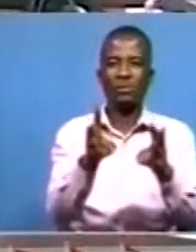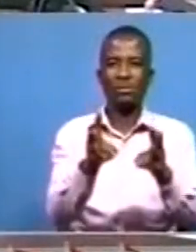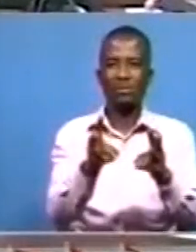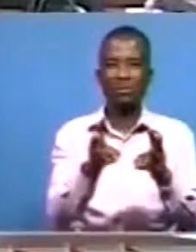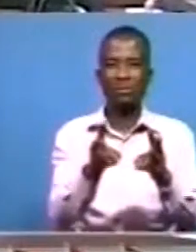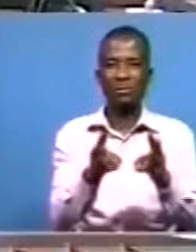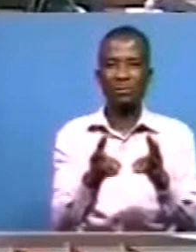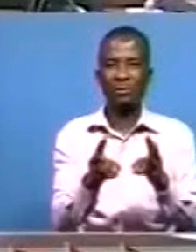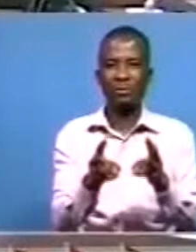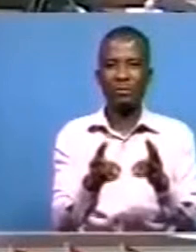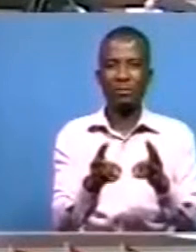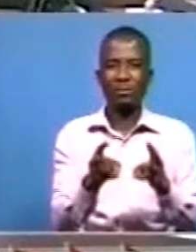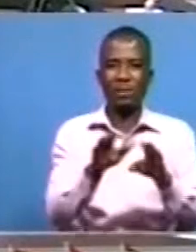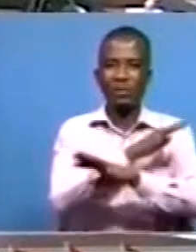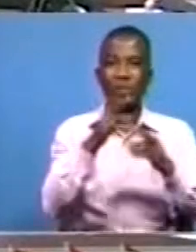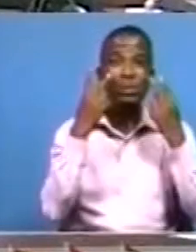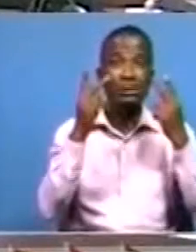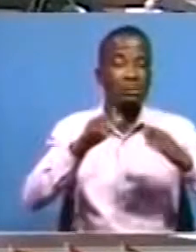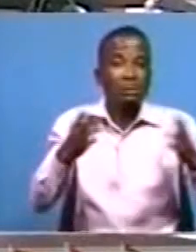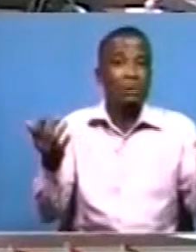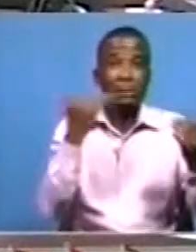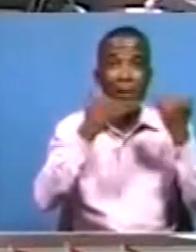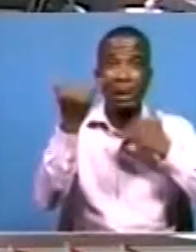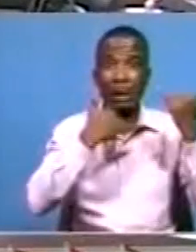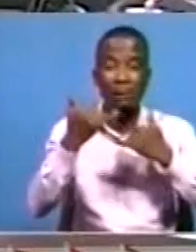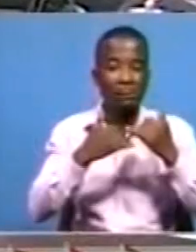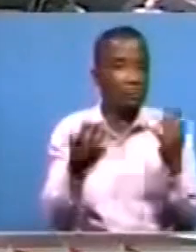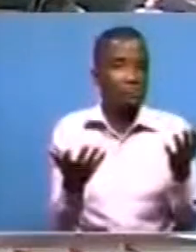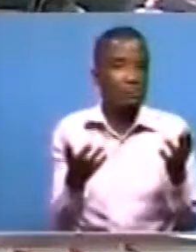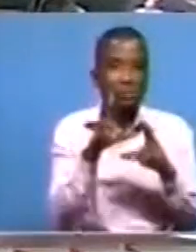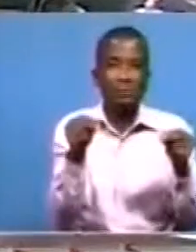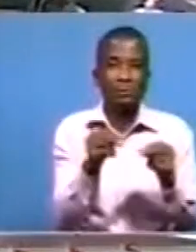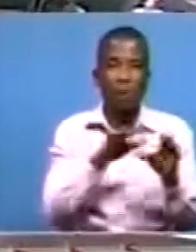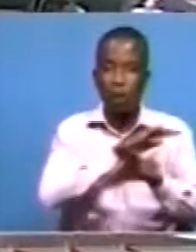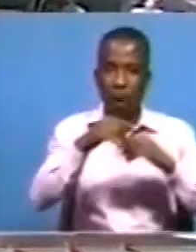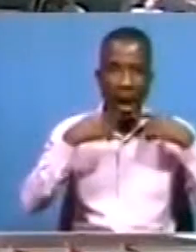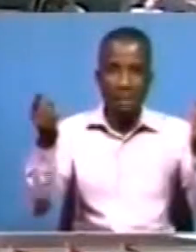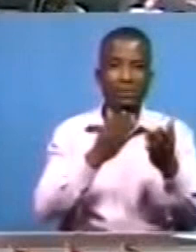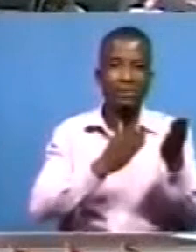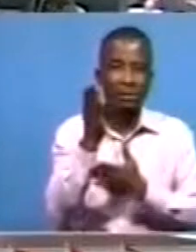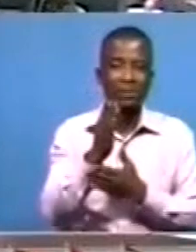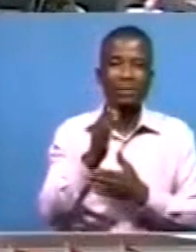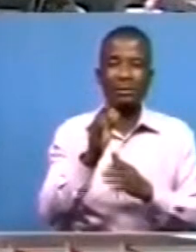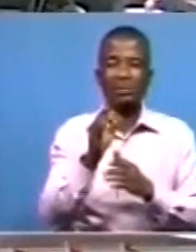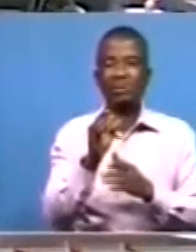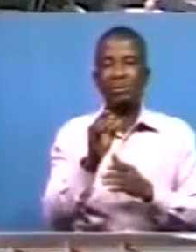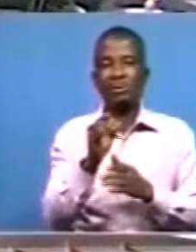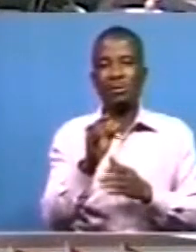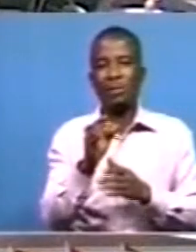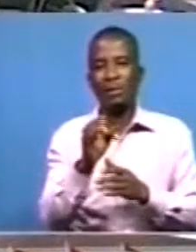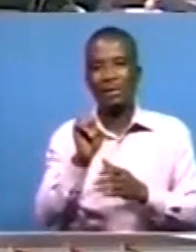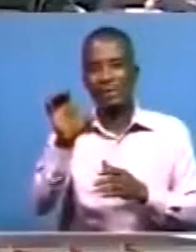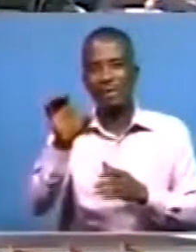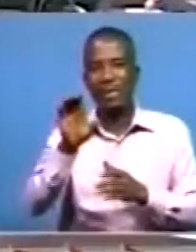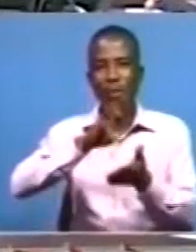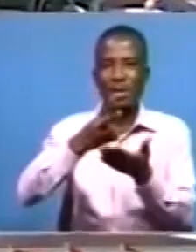decision, end of quote. We do not see any fundamental error occasioned by this court's evaluation of whether the chairperson will be an adverse